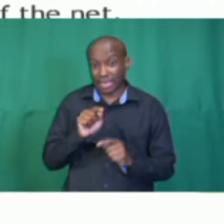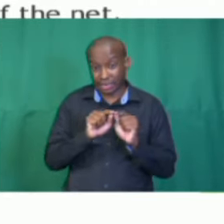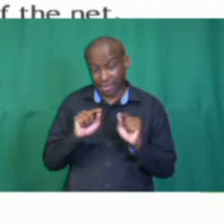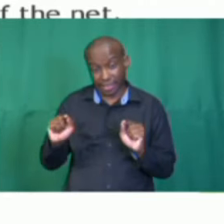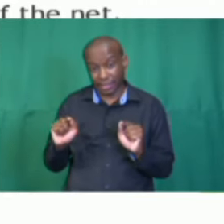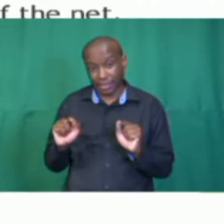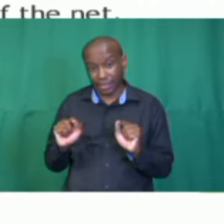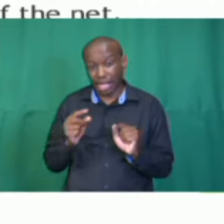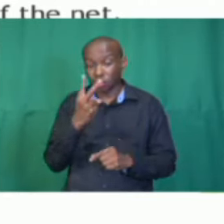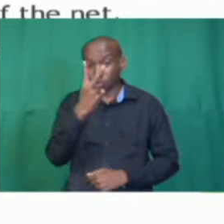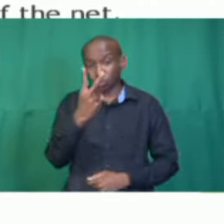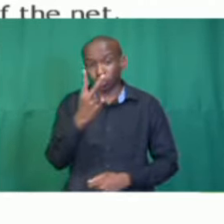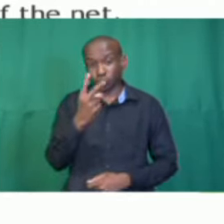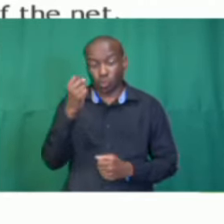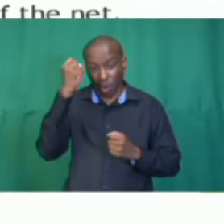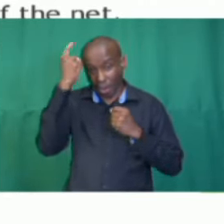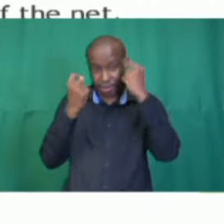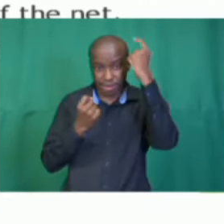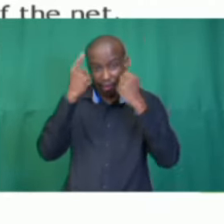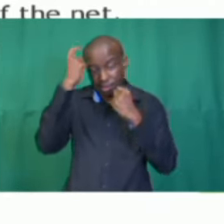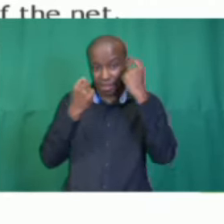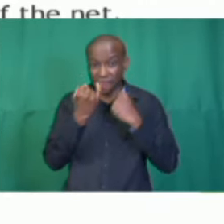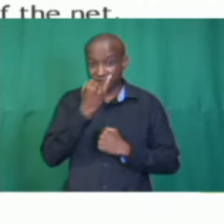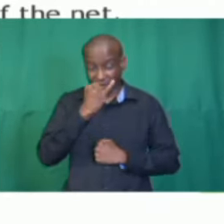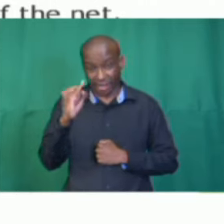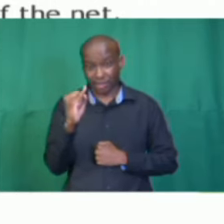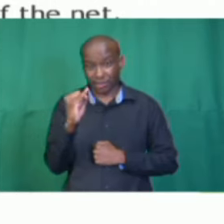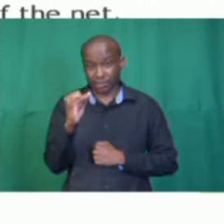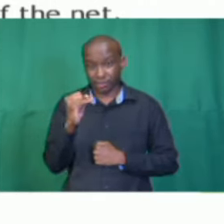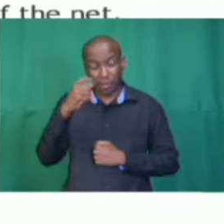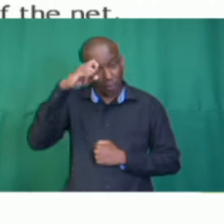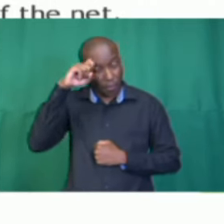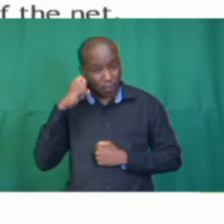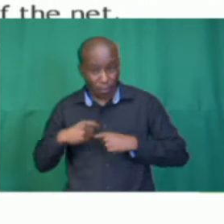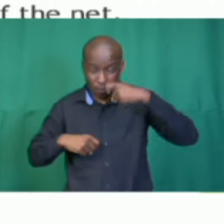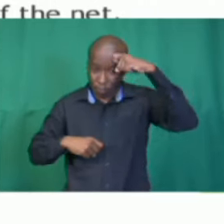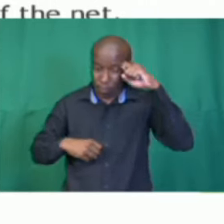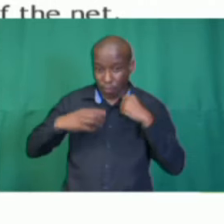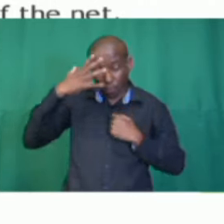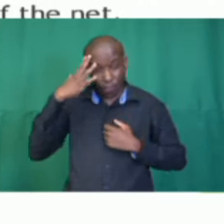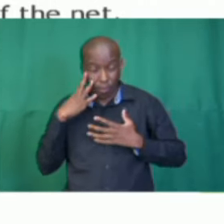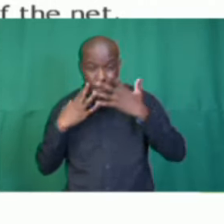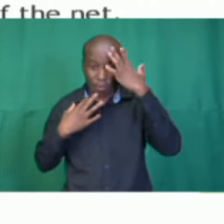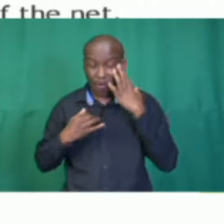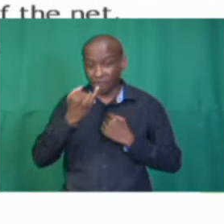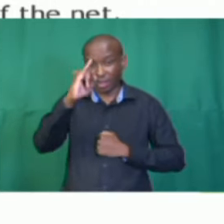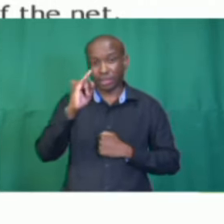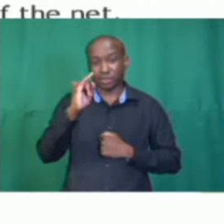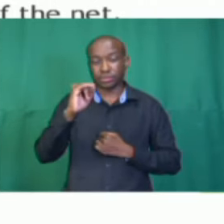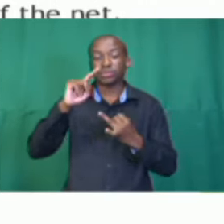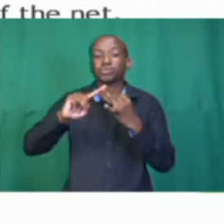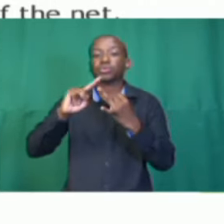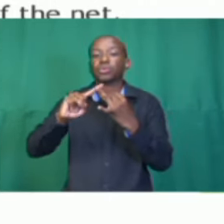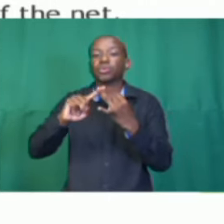has two ideas. There is this first idea, sweat ran down my face, and again there is this